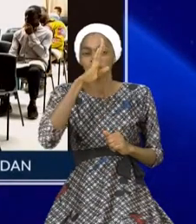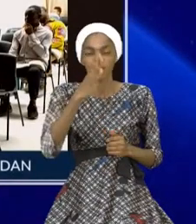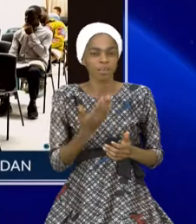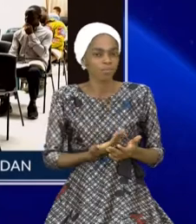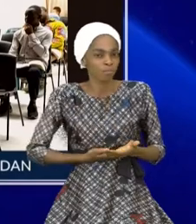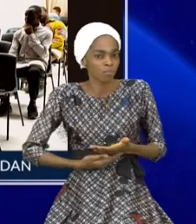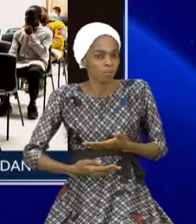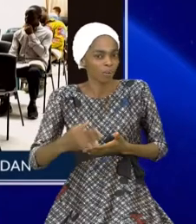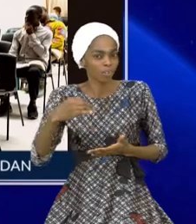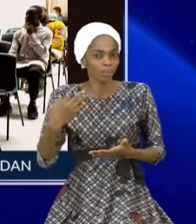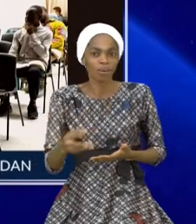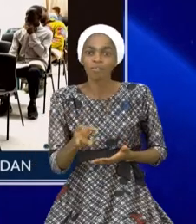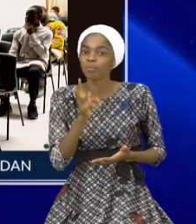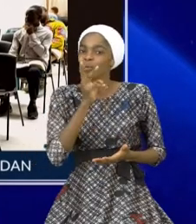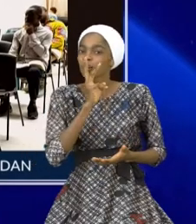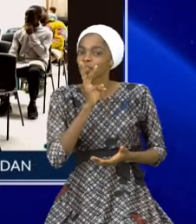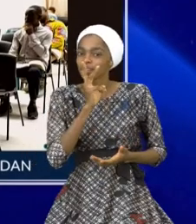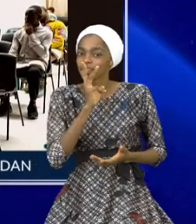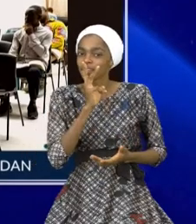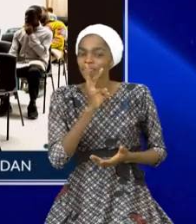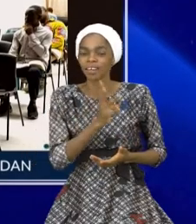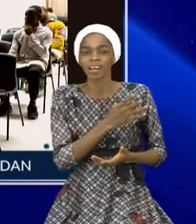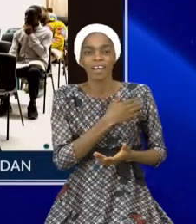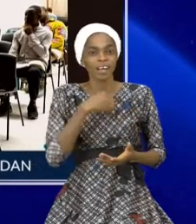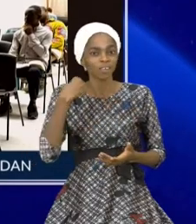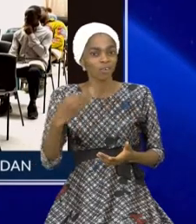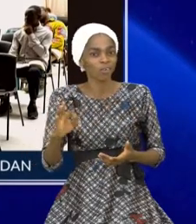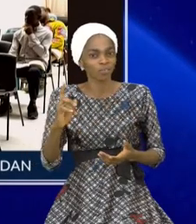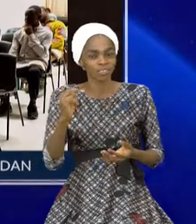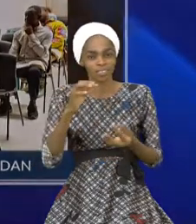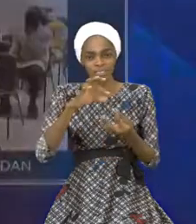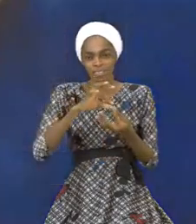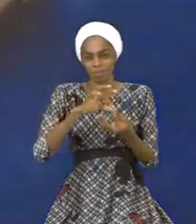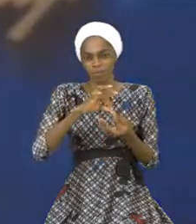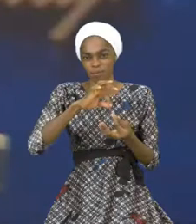of water and of the Spirit,